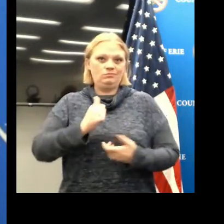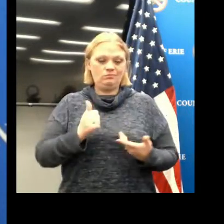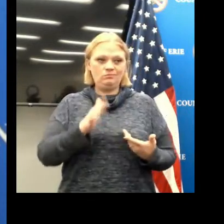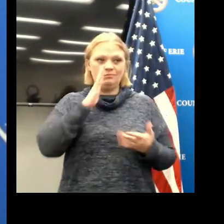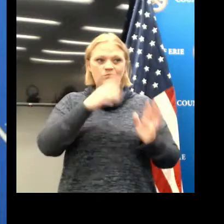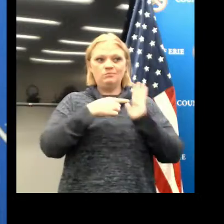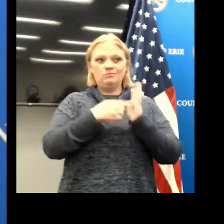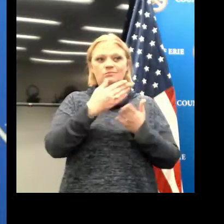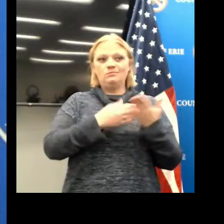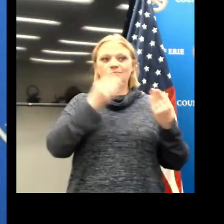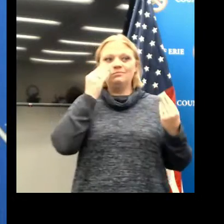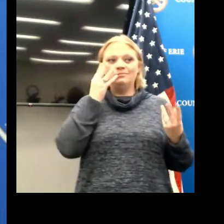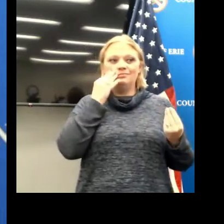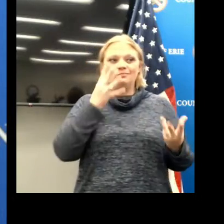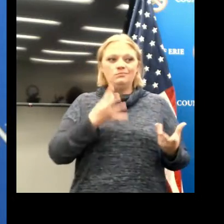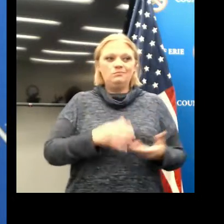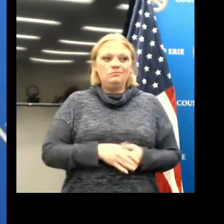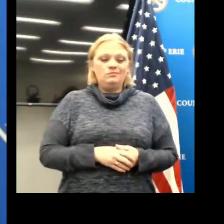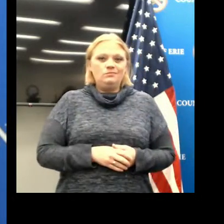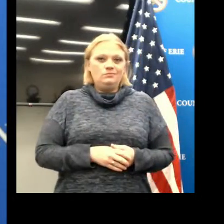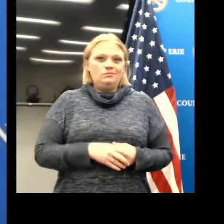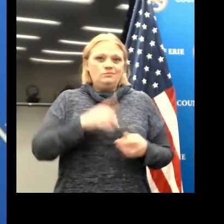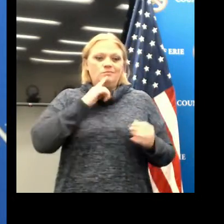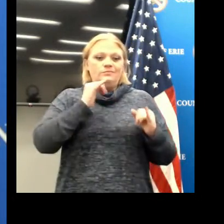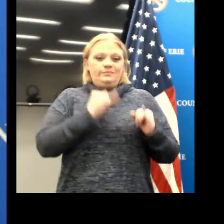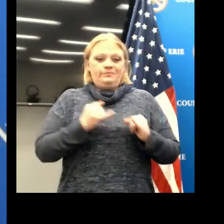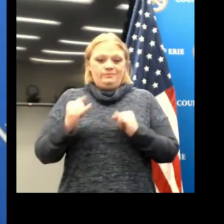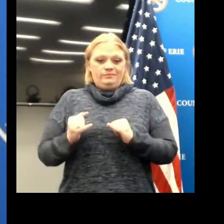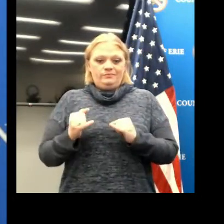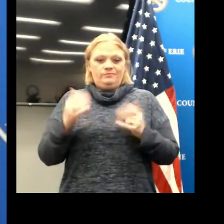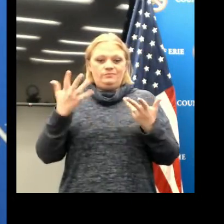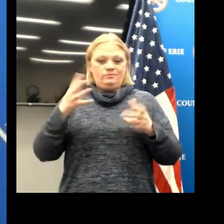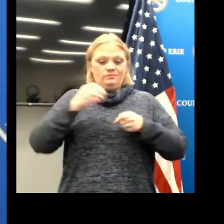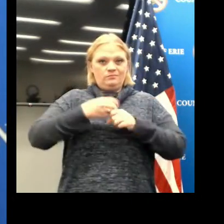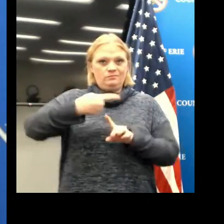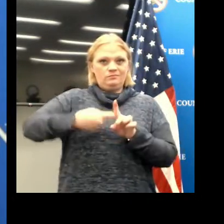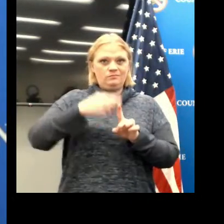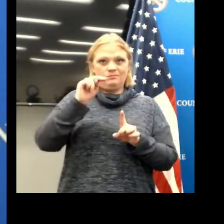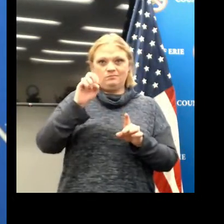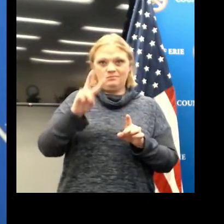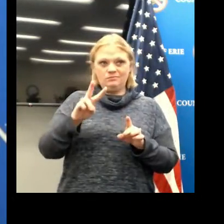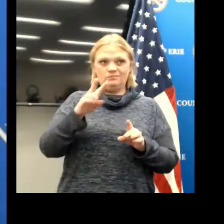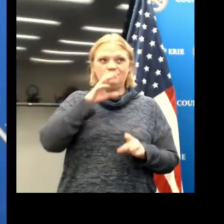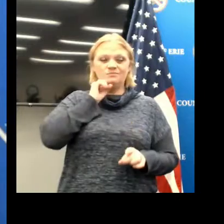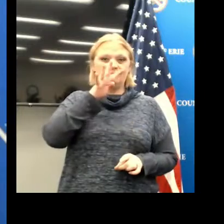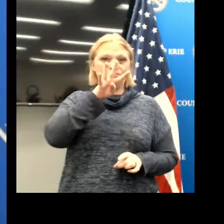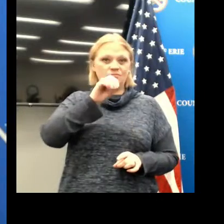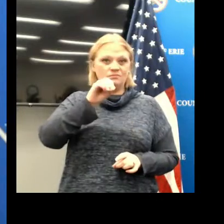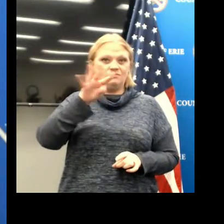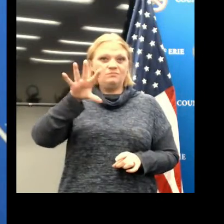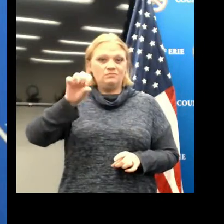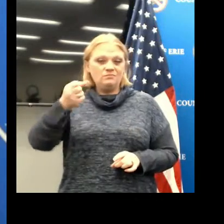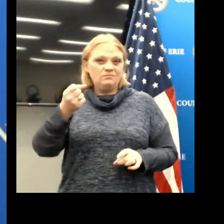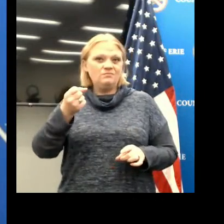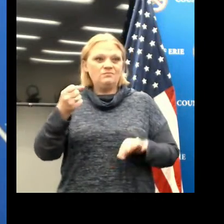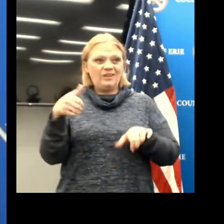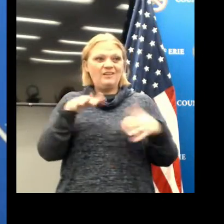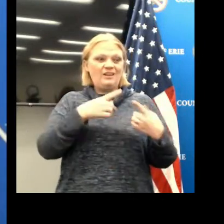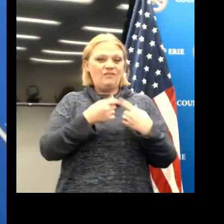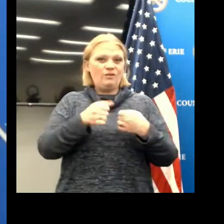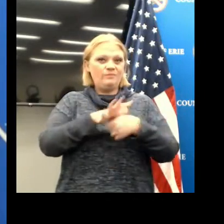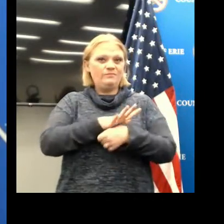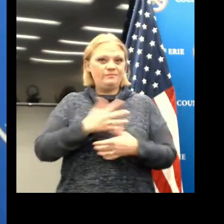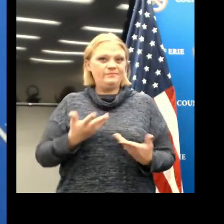show in some of the data upcoming. There are individuals already in the month of November in their 40s and 50s who've died from COVID-19 in Erie